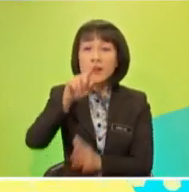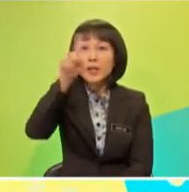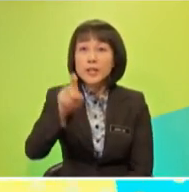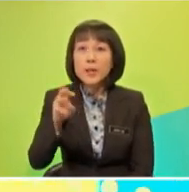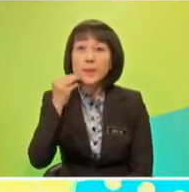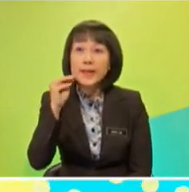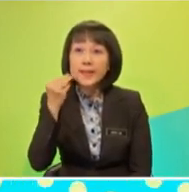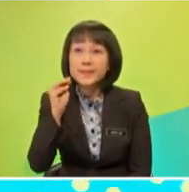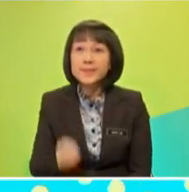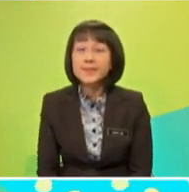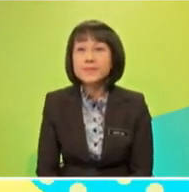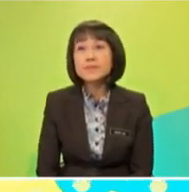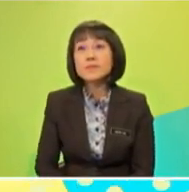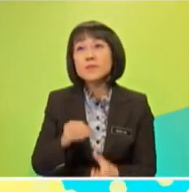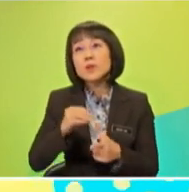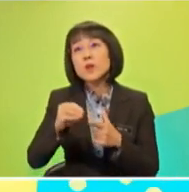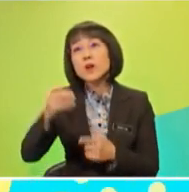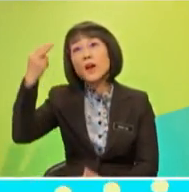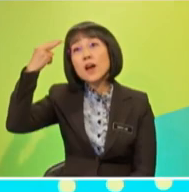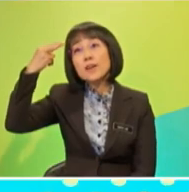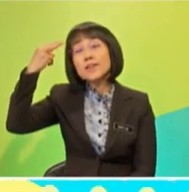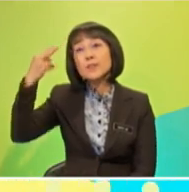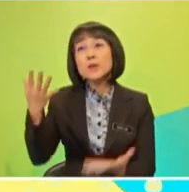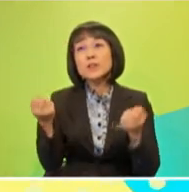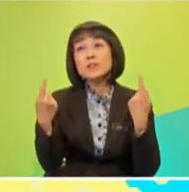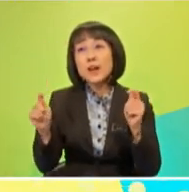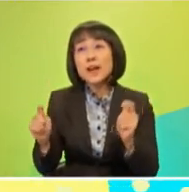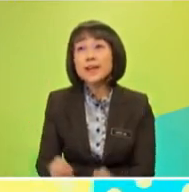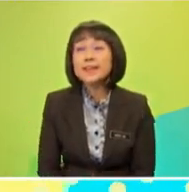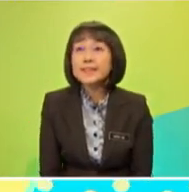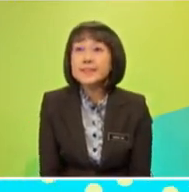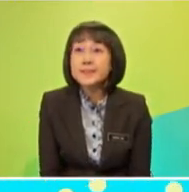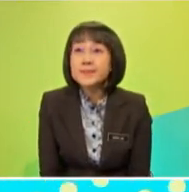Megan or Haris? Haris, do you want to try?